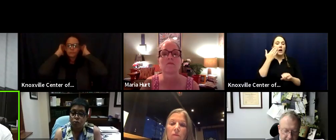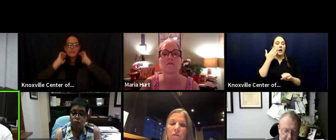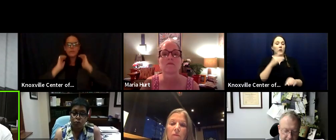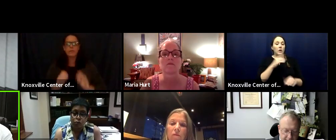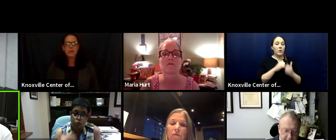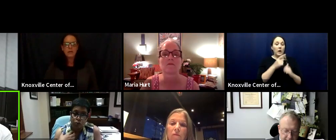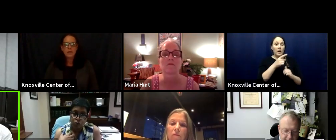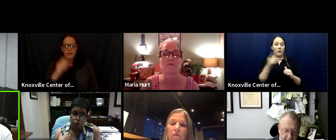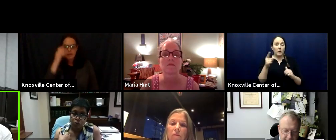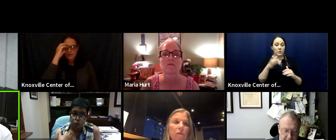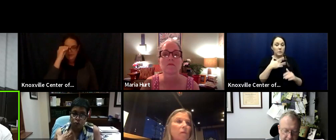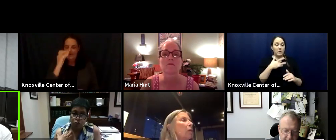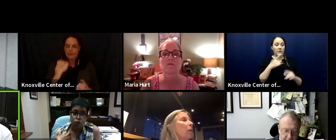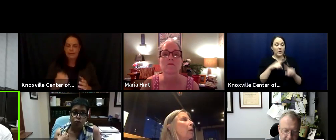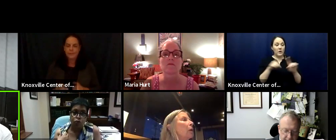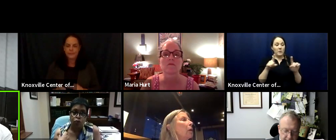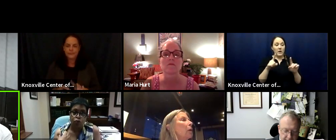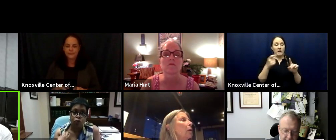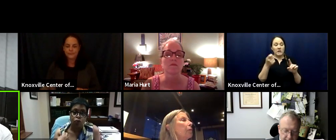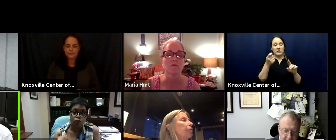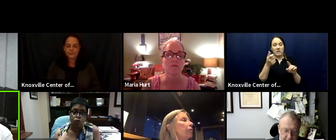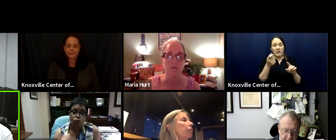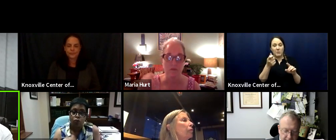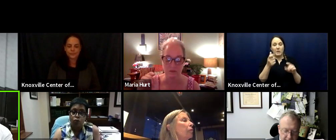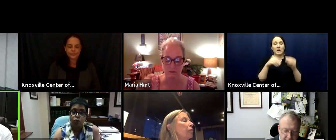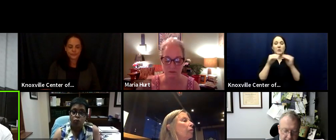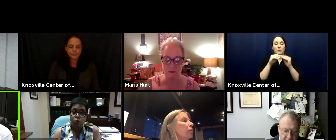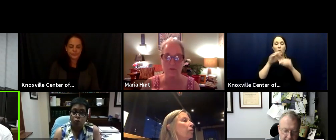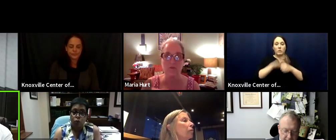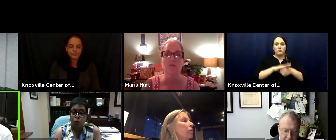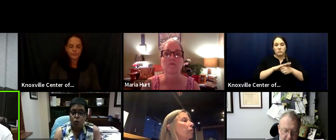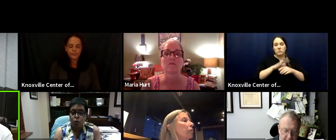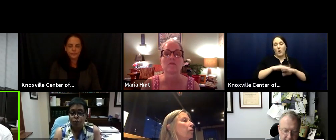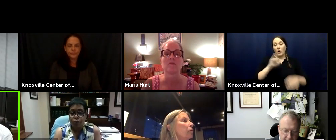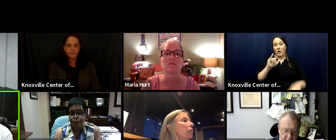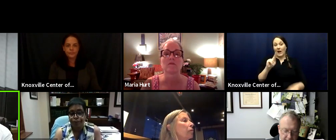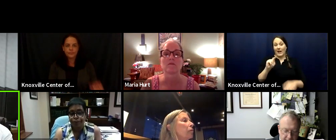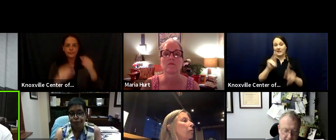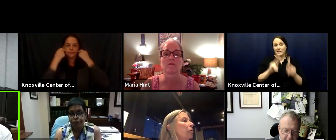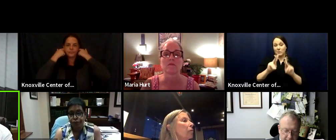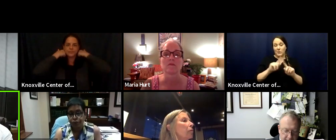it, but as I said, it puts a little more strain on our IT people, but